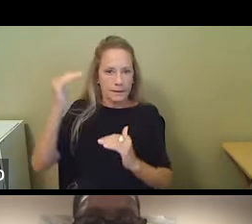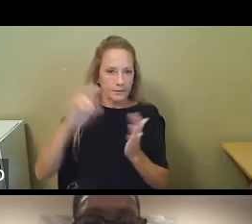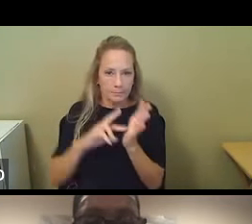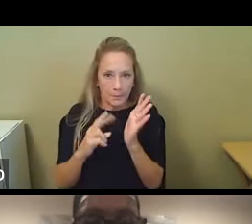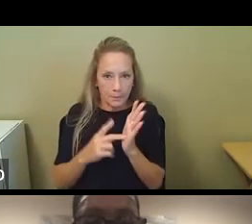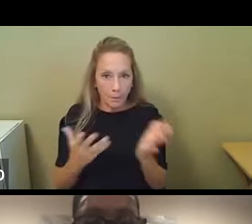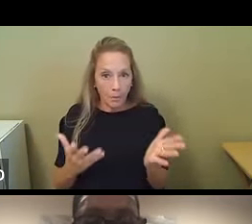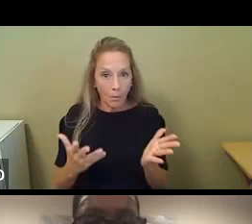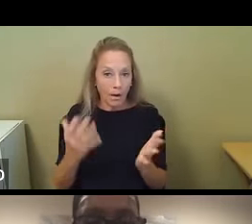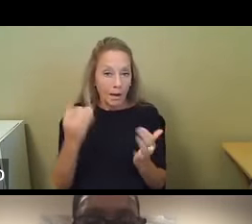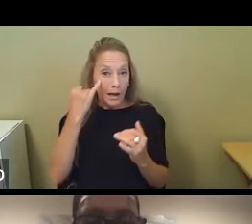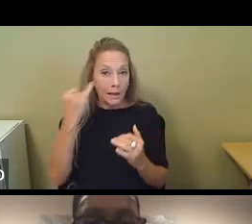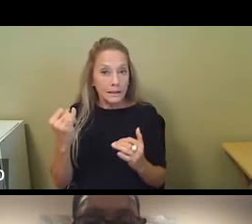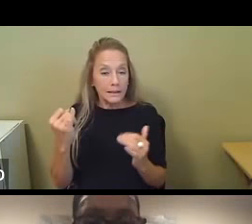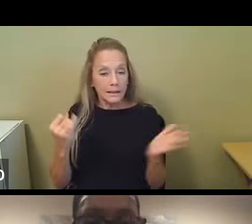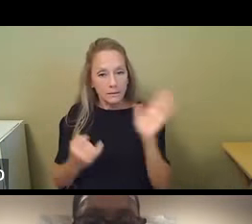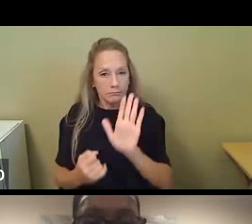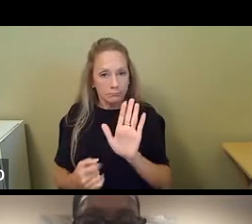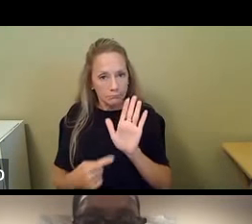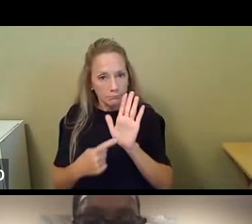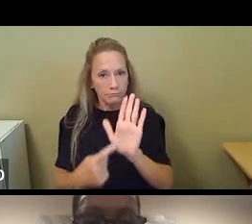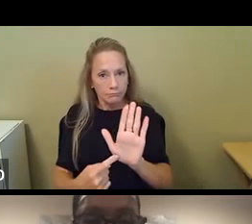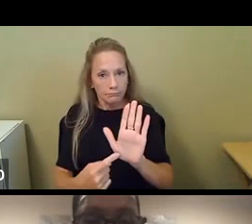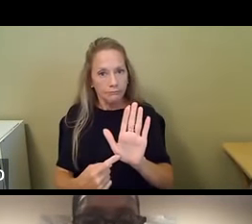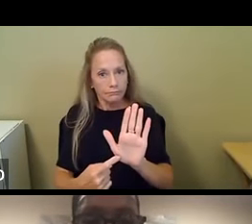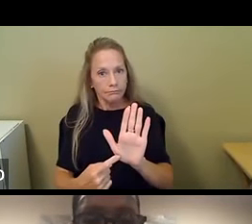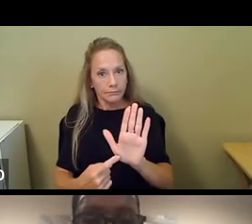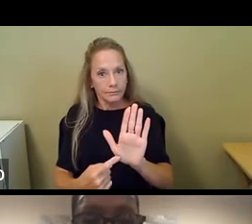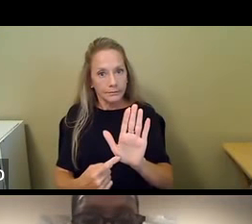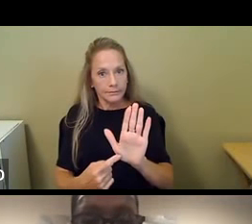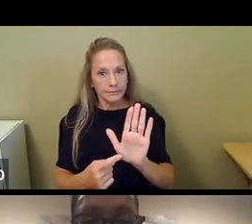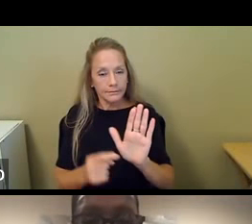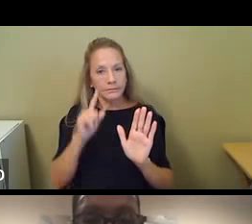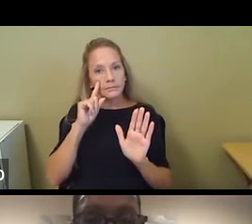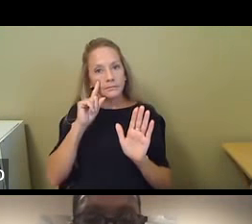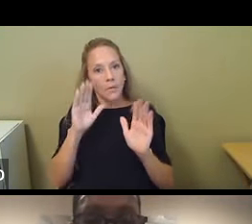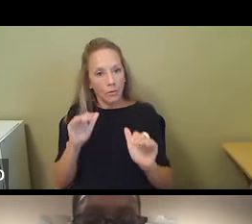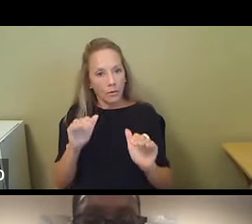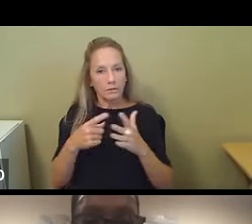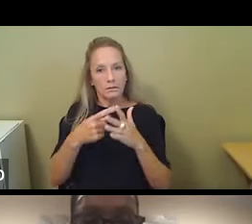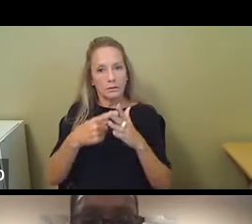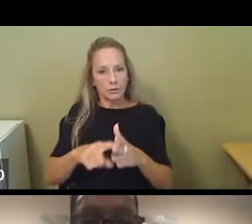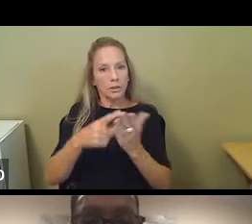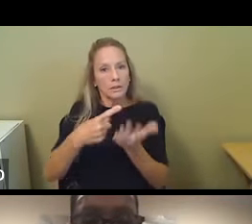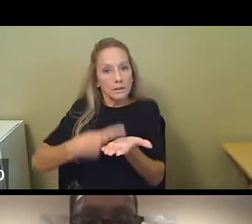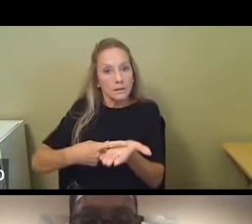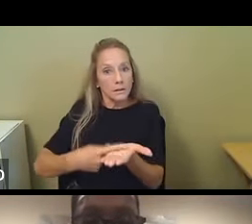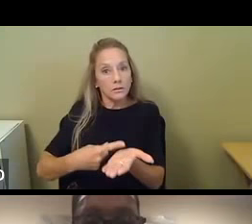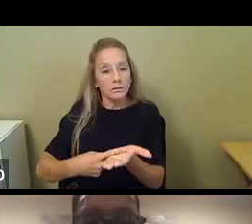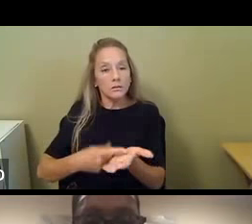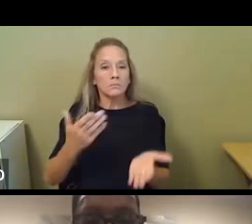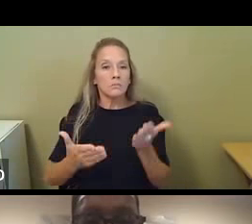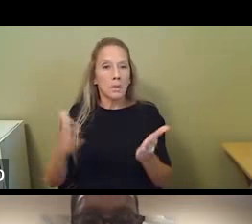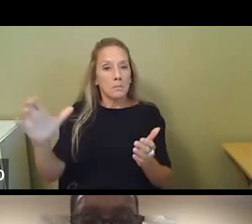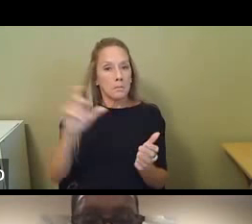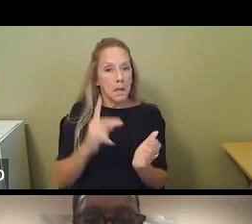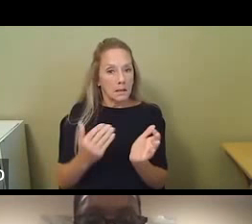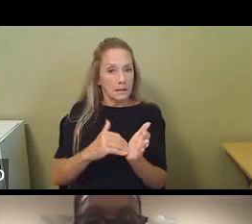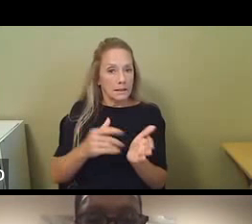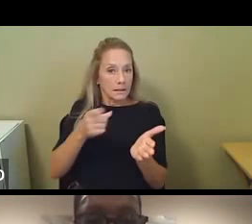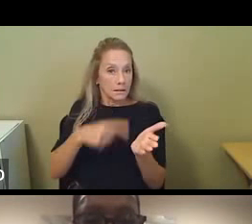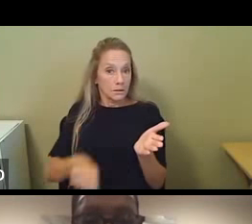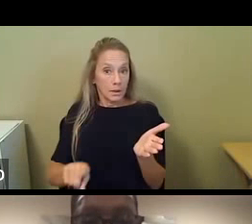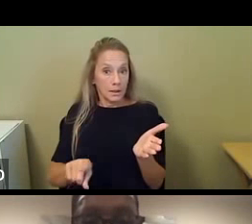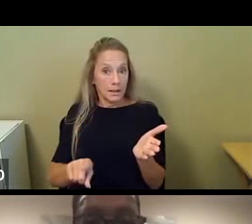was more to get this in front of you, hopefully can generate some discussion, maybe bring it back next week. But there's